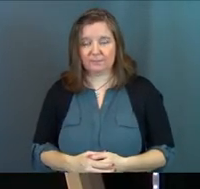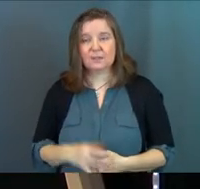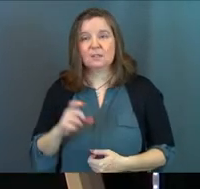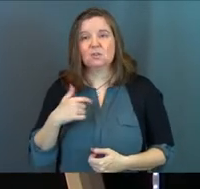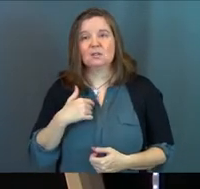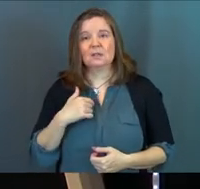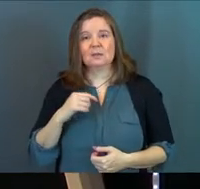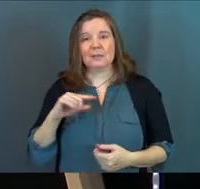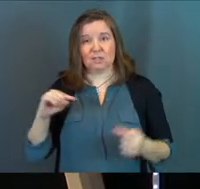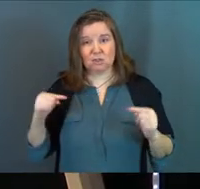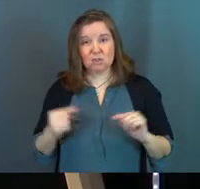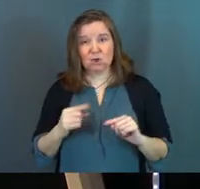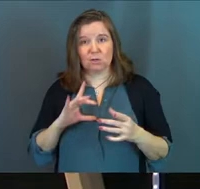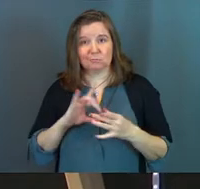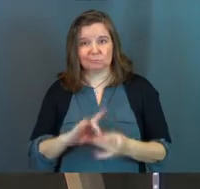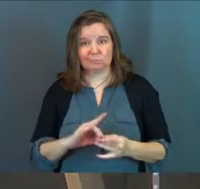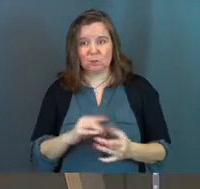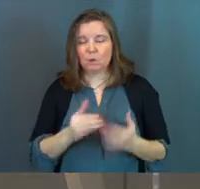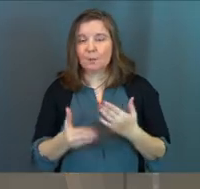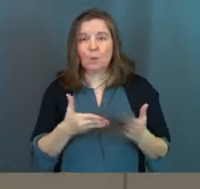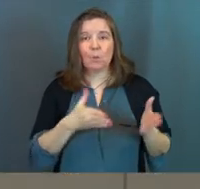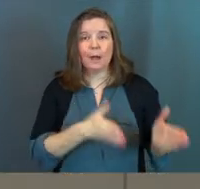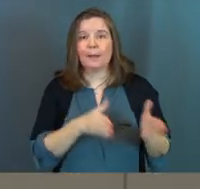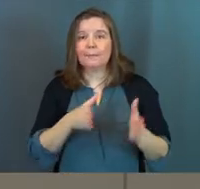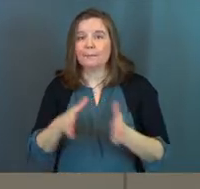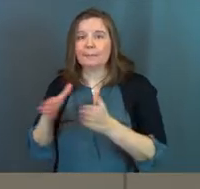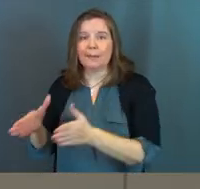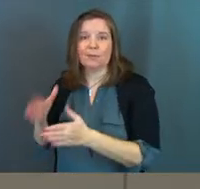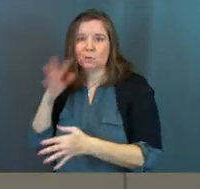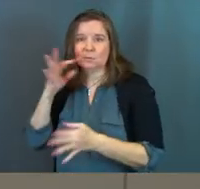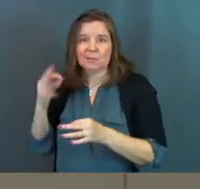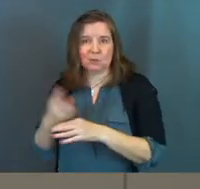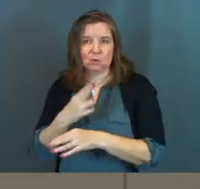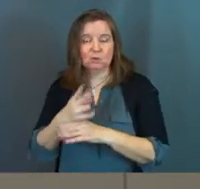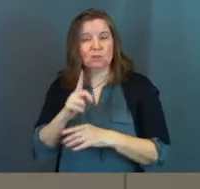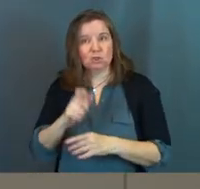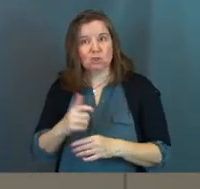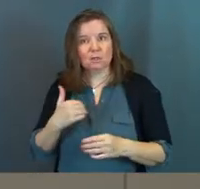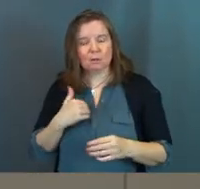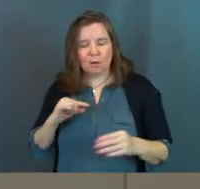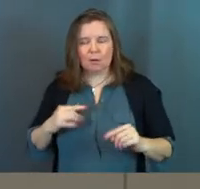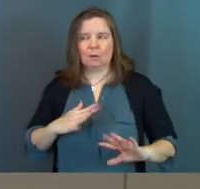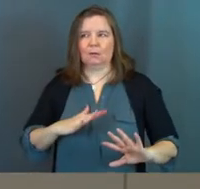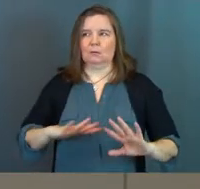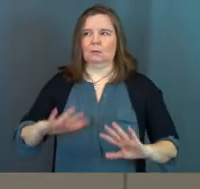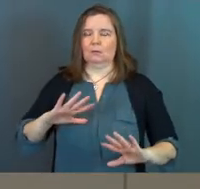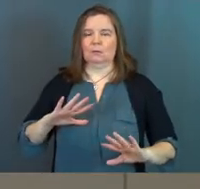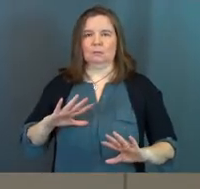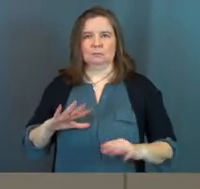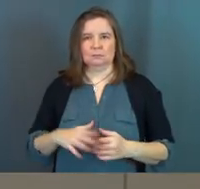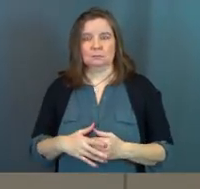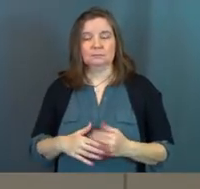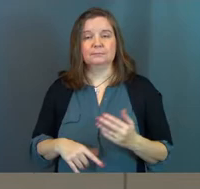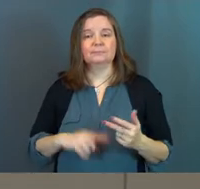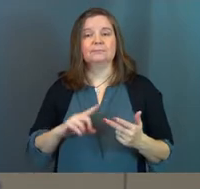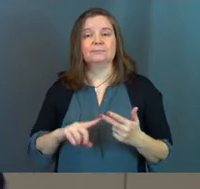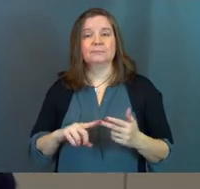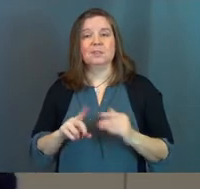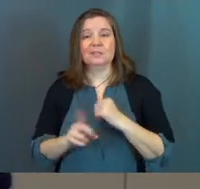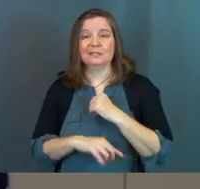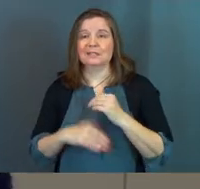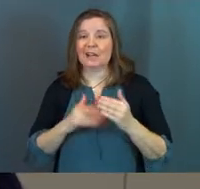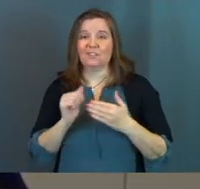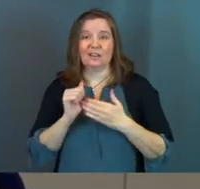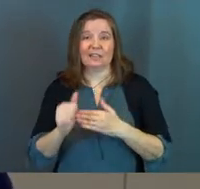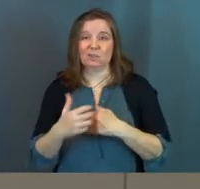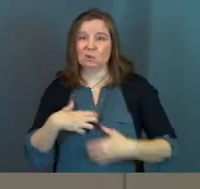There should be a sting to it. No matter what method of discipline you choose, it should have a sting. Next, your discipline should never